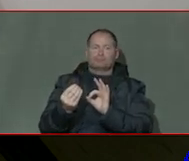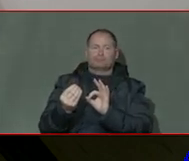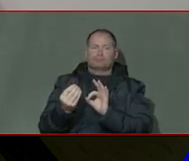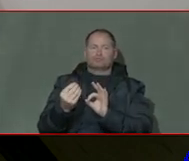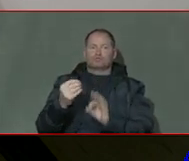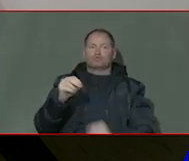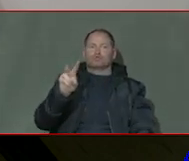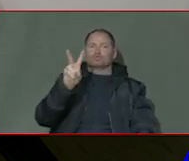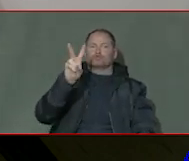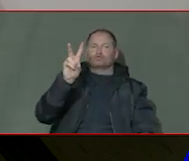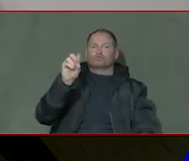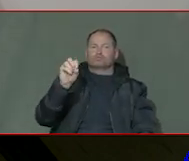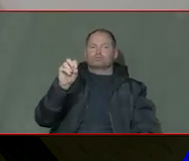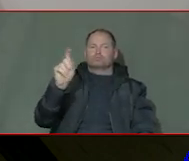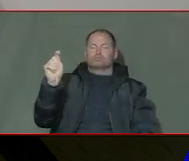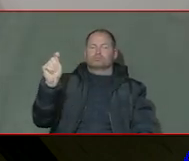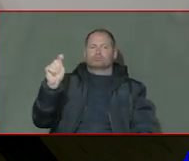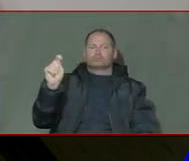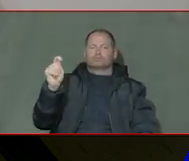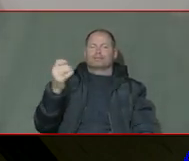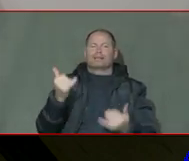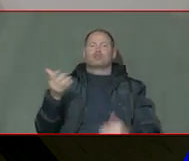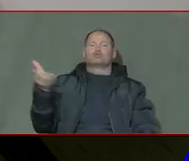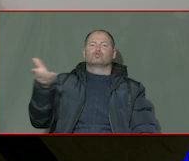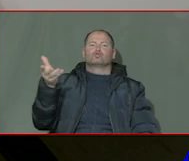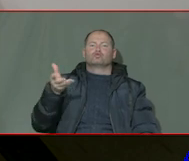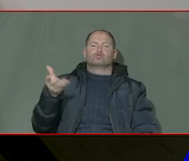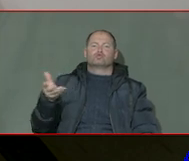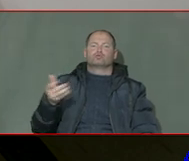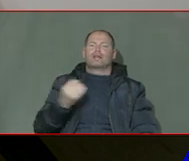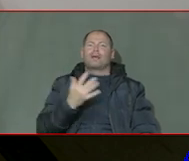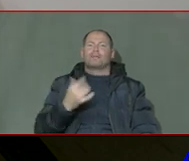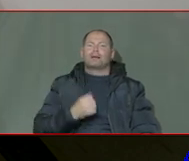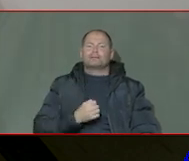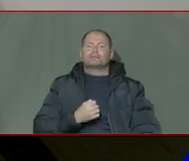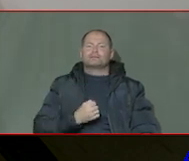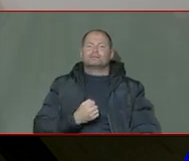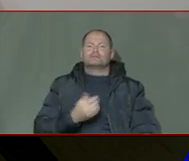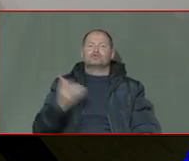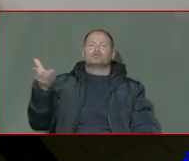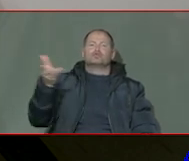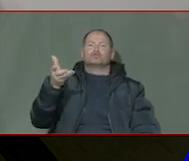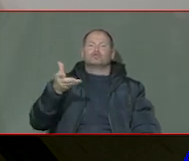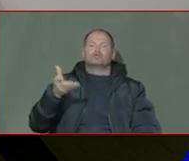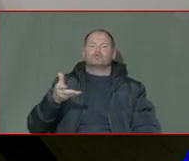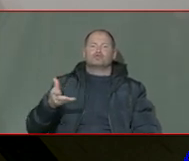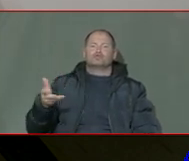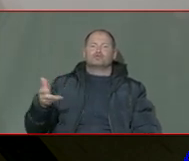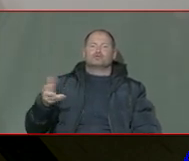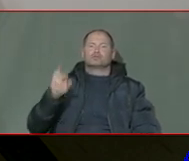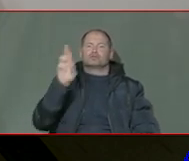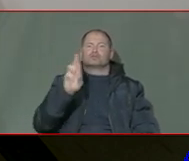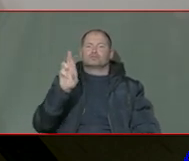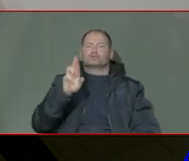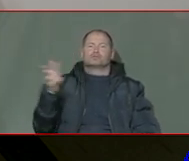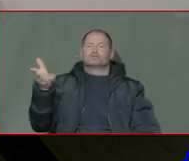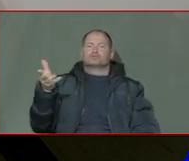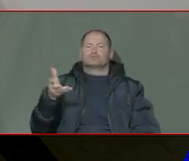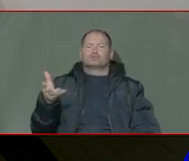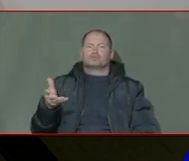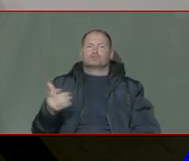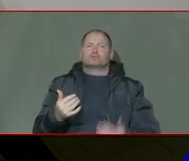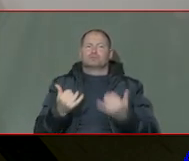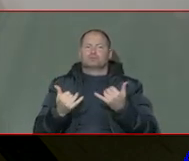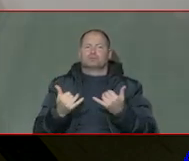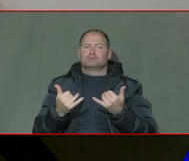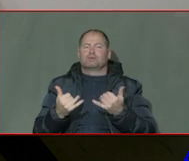sugar molecules are there? How many deoxyribose sugars will be in that molecule? There are 20